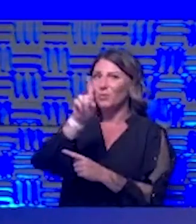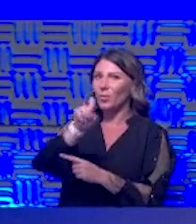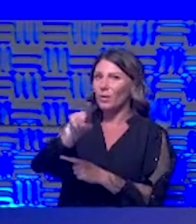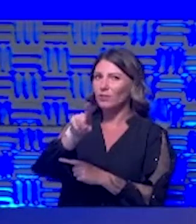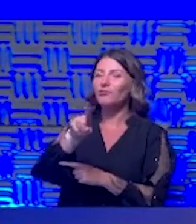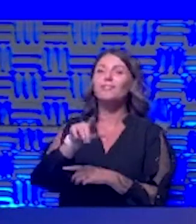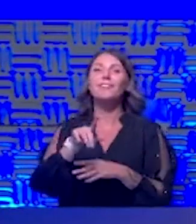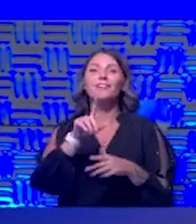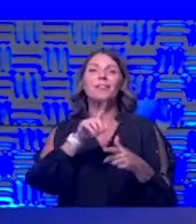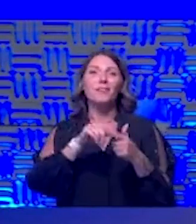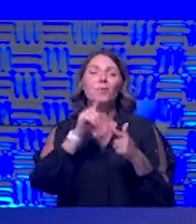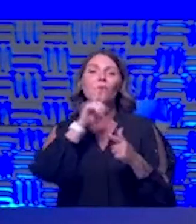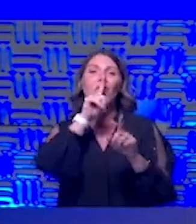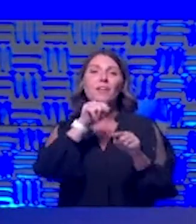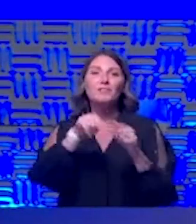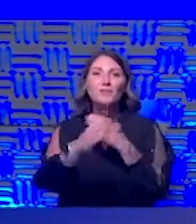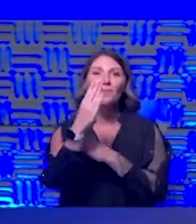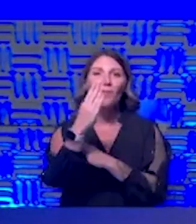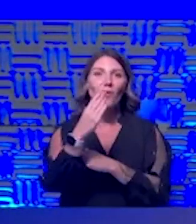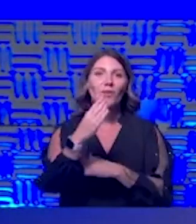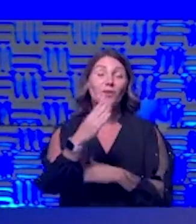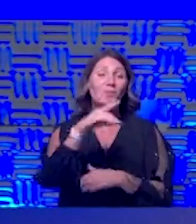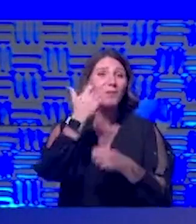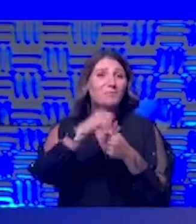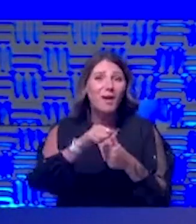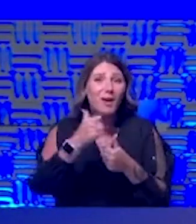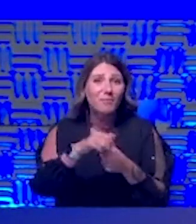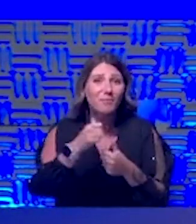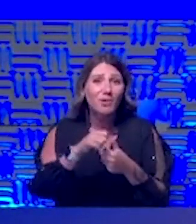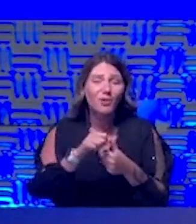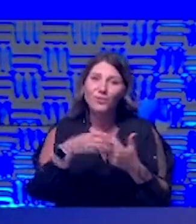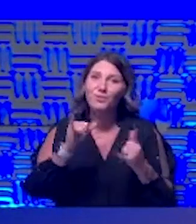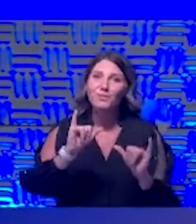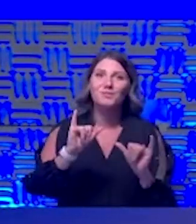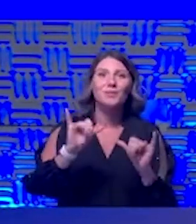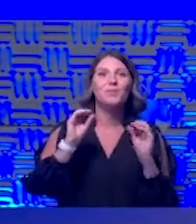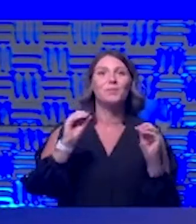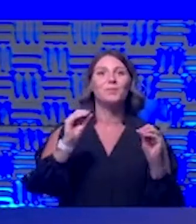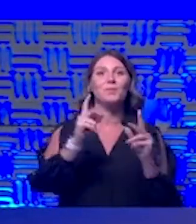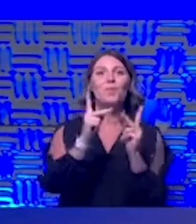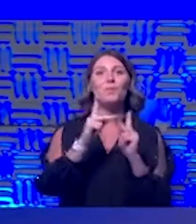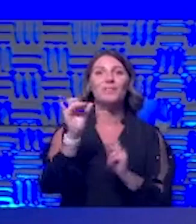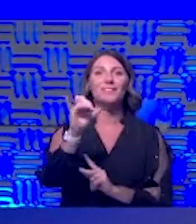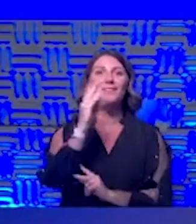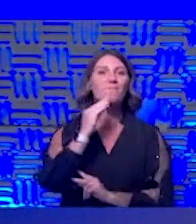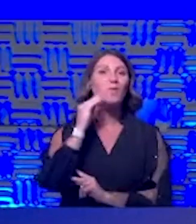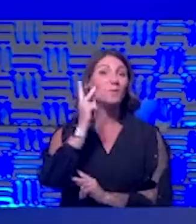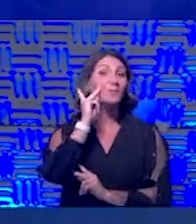morning. And in the meantime, remember, there's still no place like home. We'll see you tomorrow.